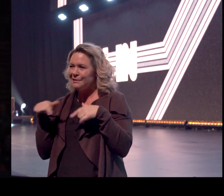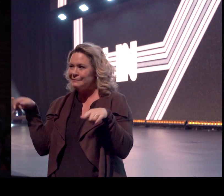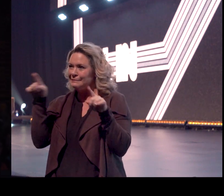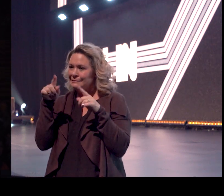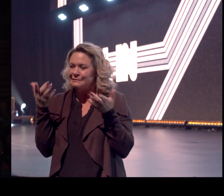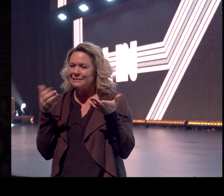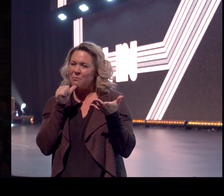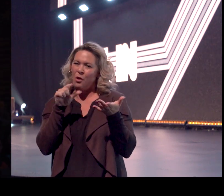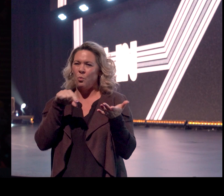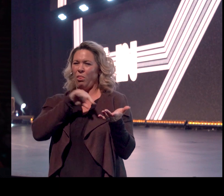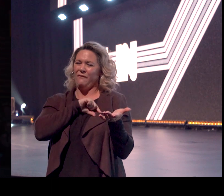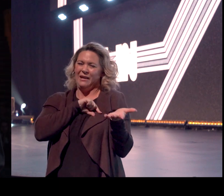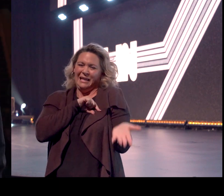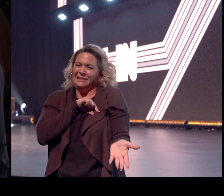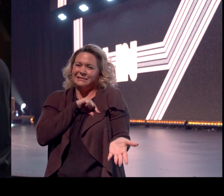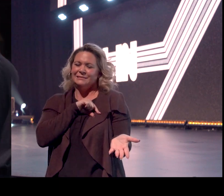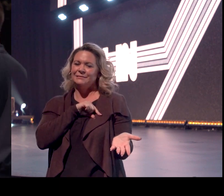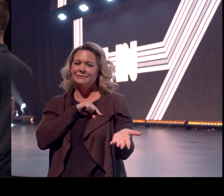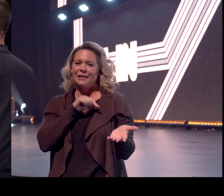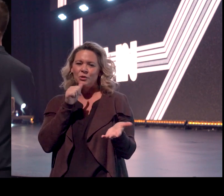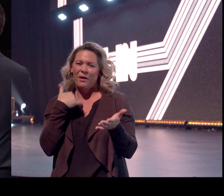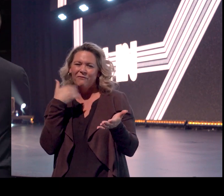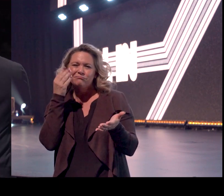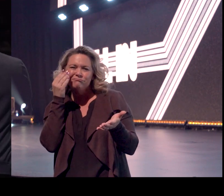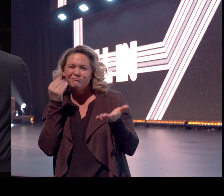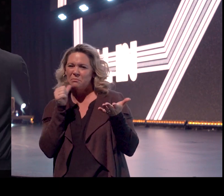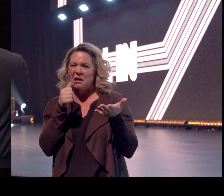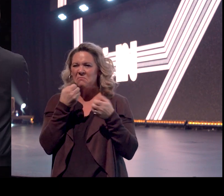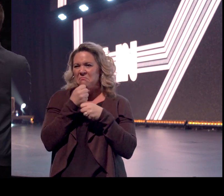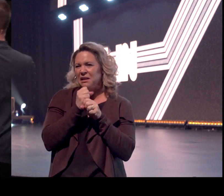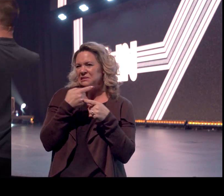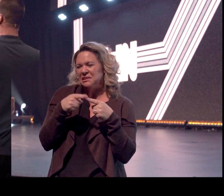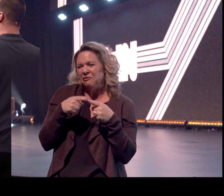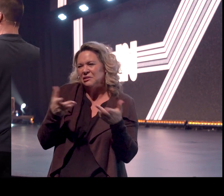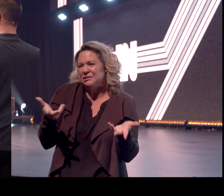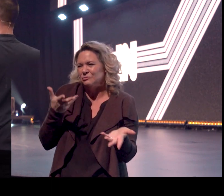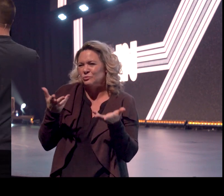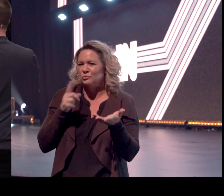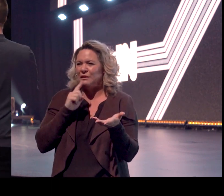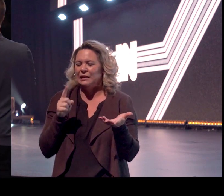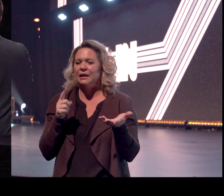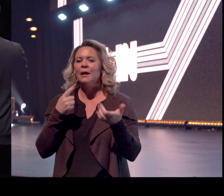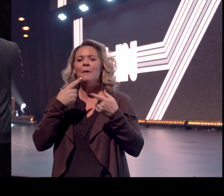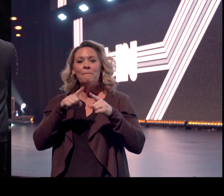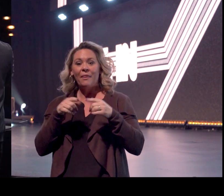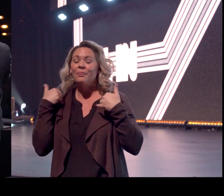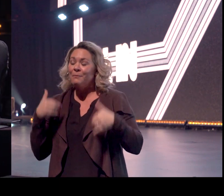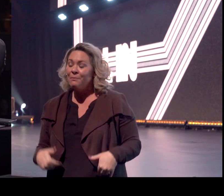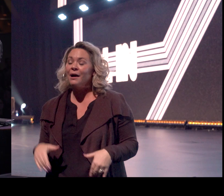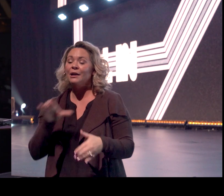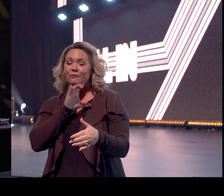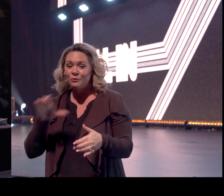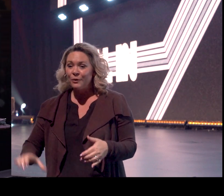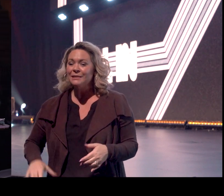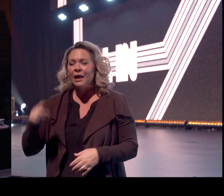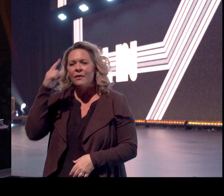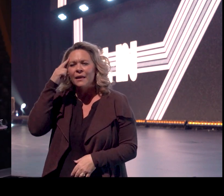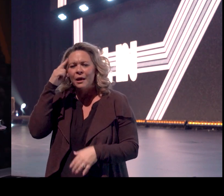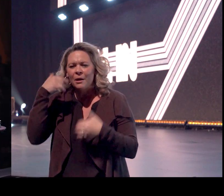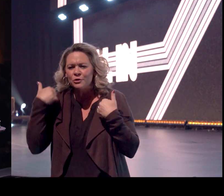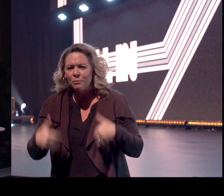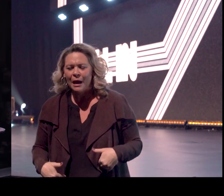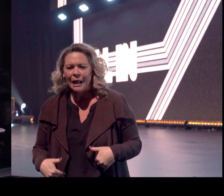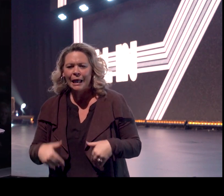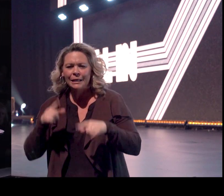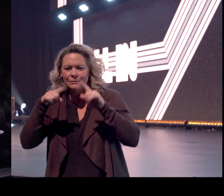part of what goes on around here. I'm not even qualified. I'm not even sure, like, I would even make a difference. But I love the analogy of the body of Christ, because